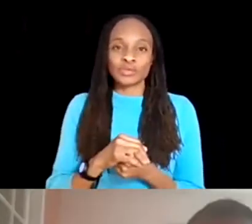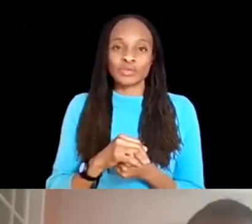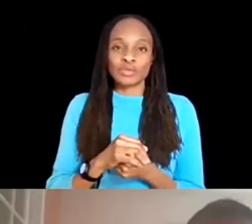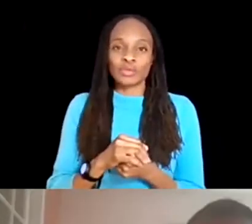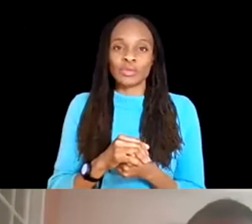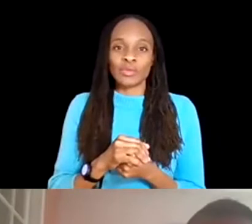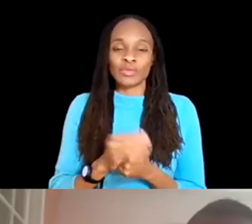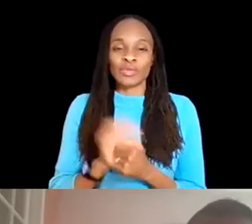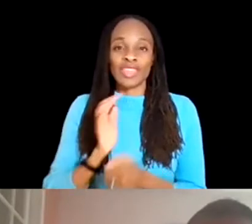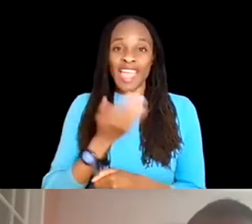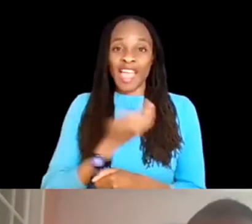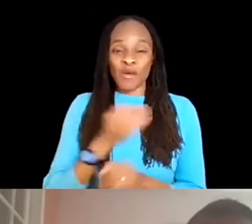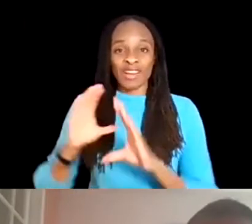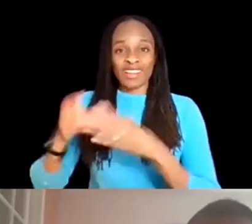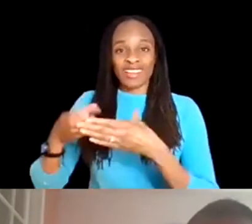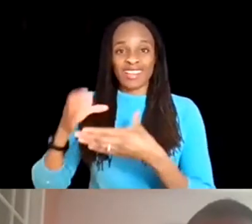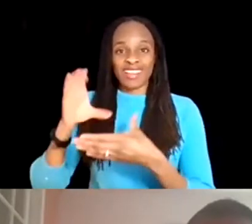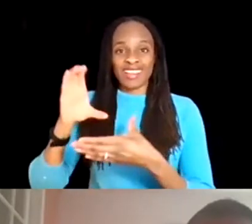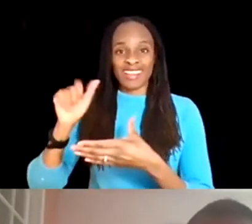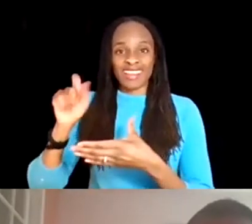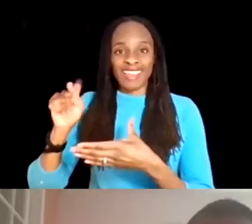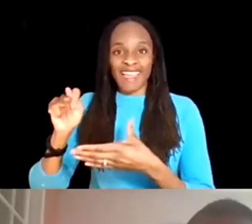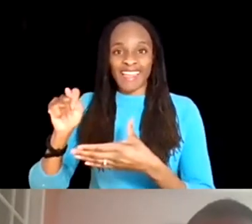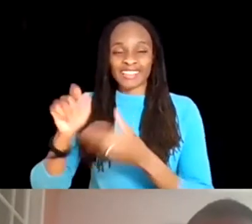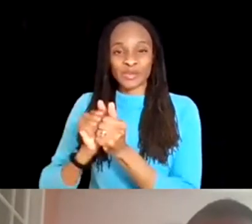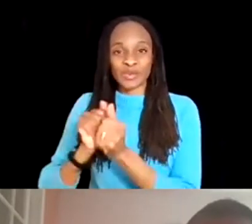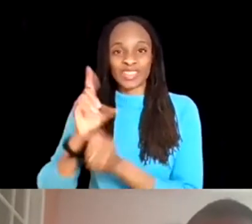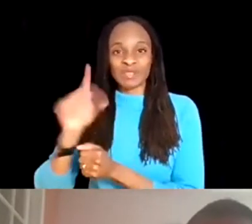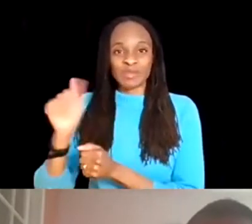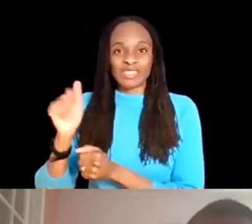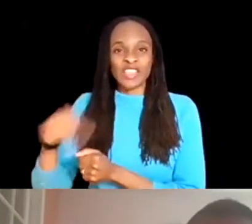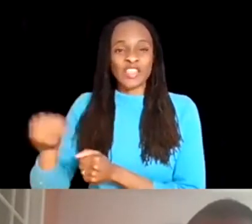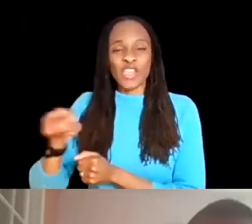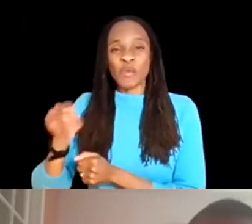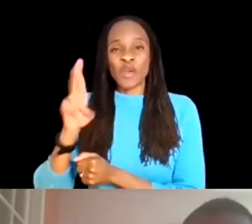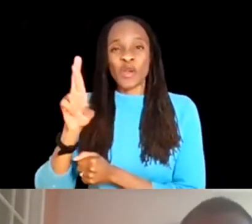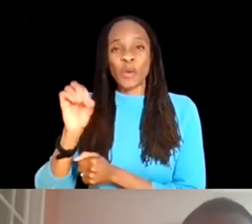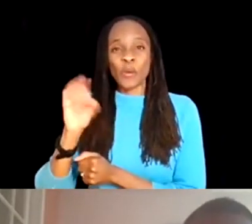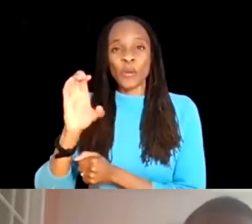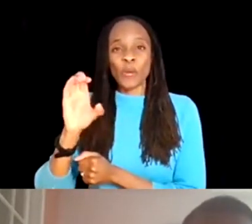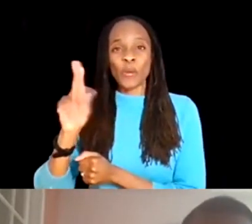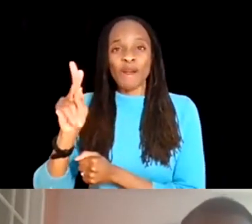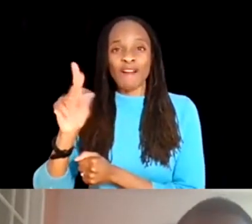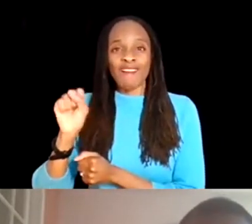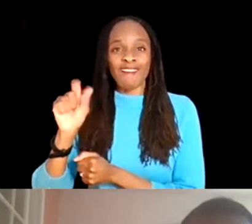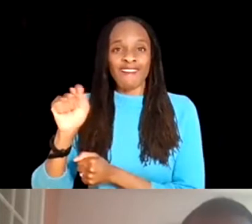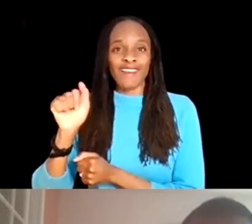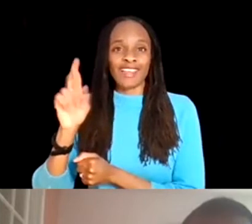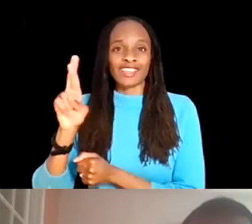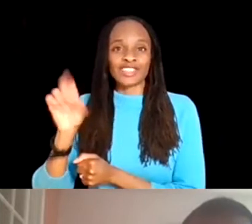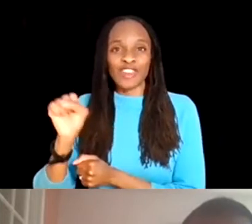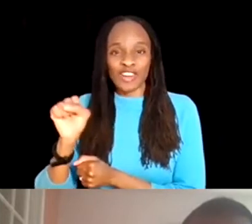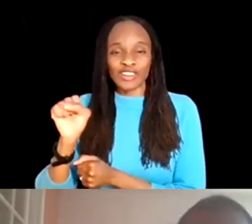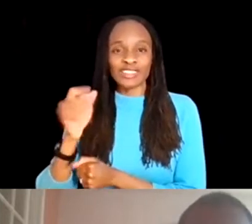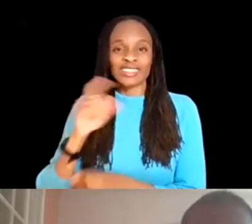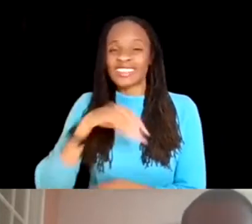cast with disabilities were rock stars. They were amazing. We never had a continuity